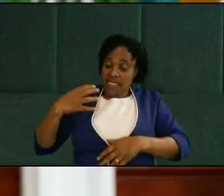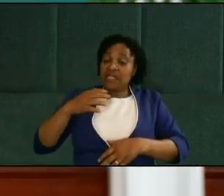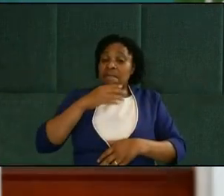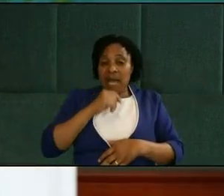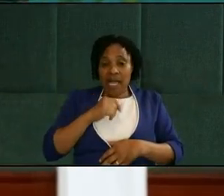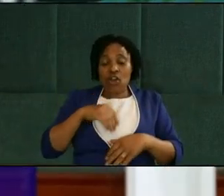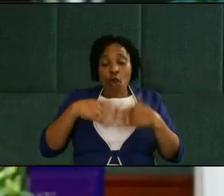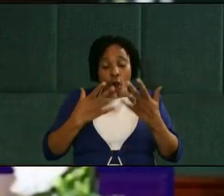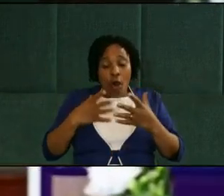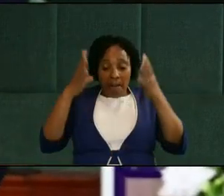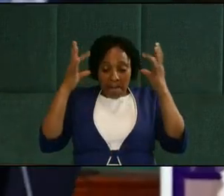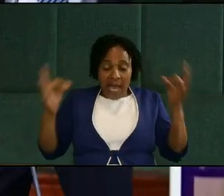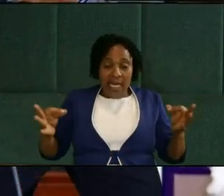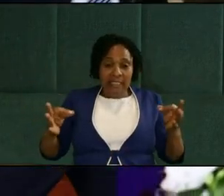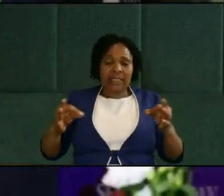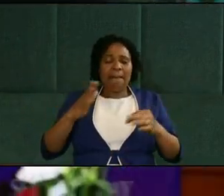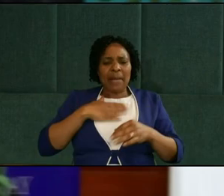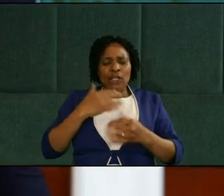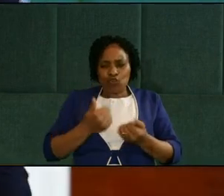My children will grow up.